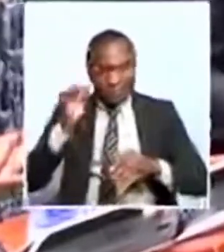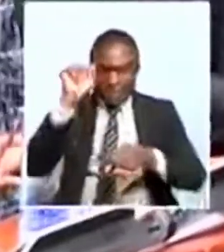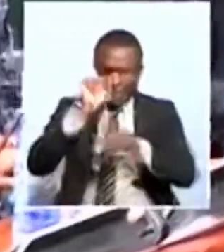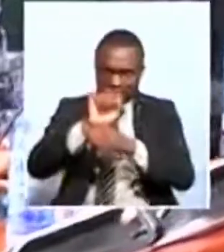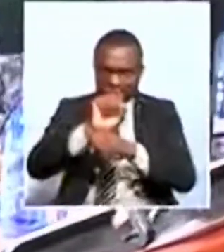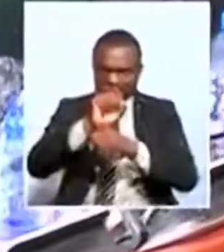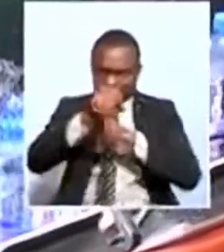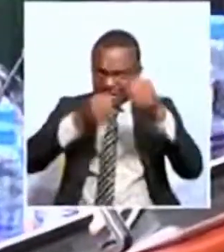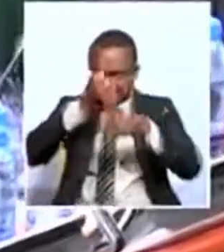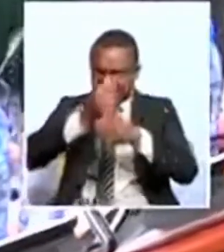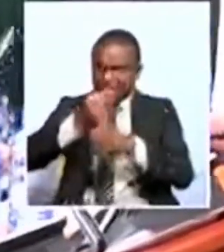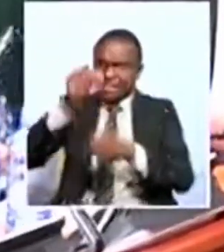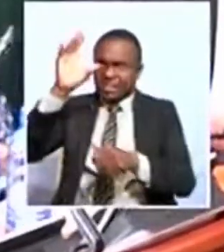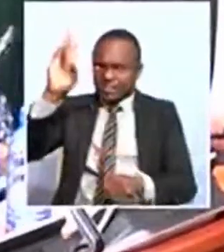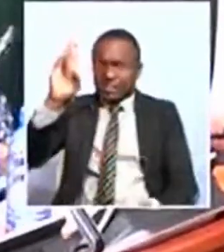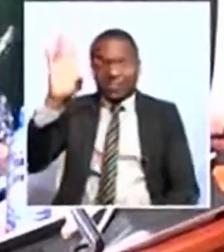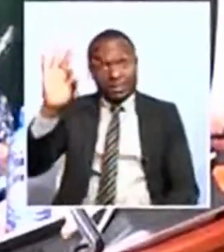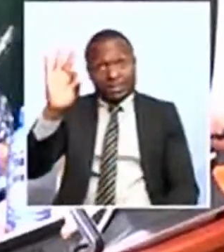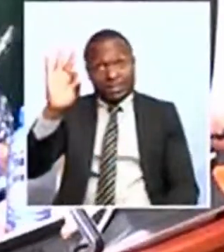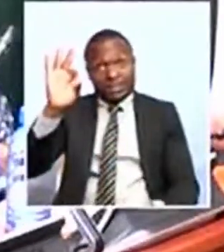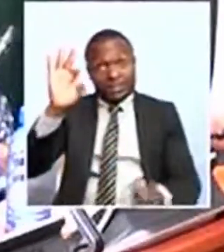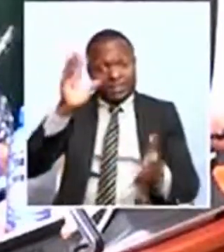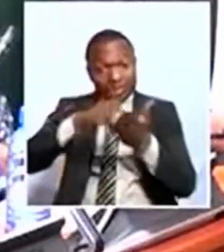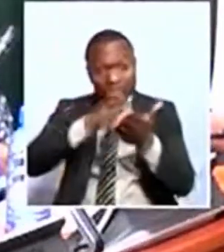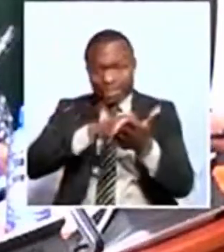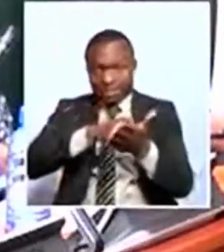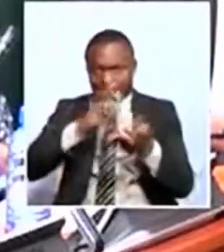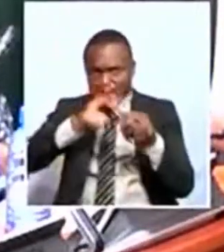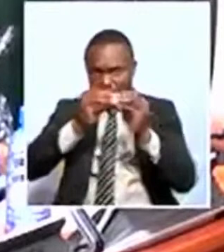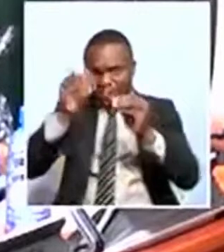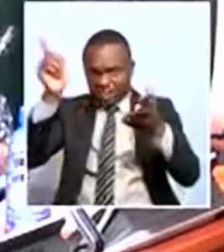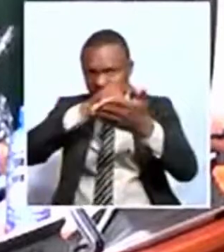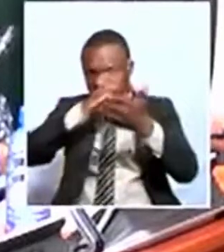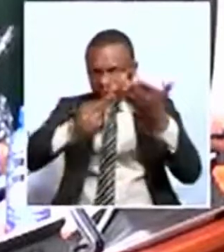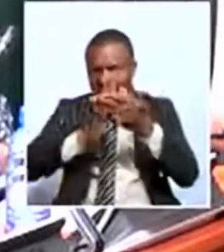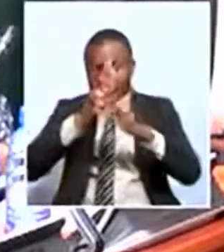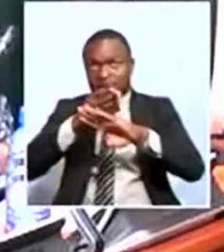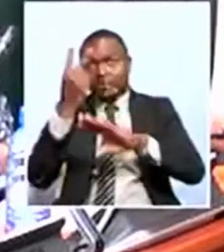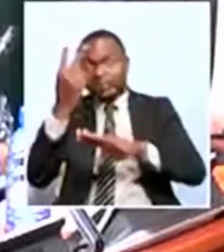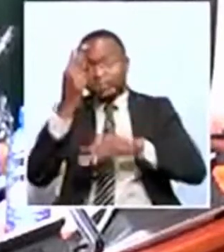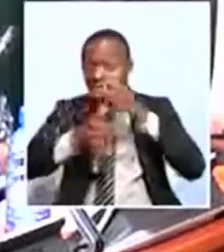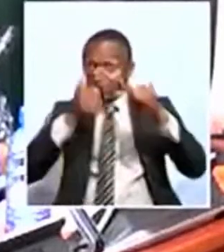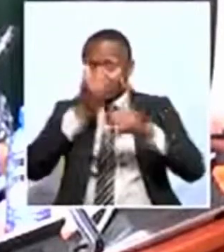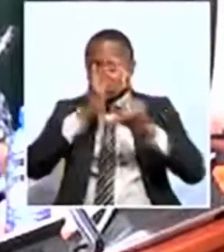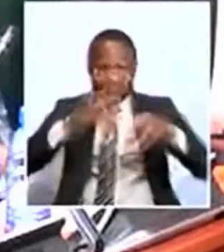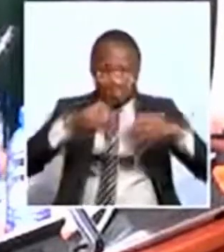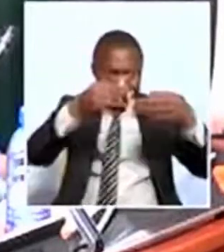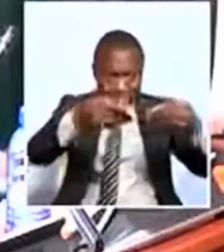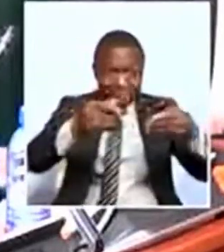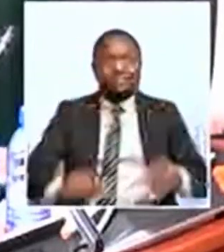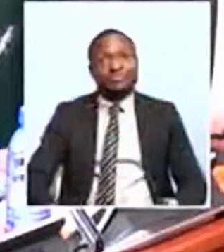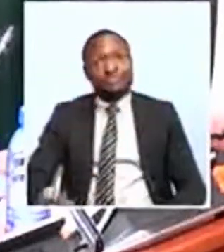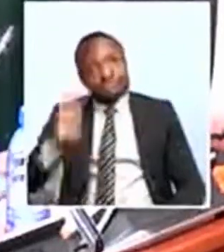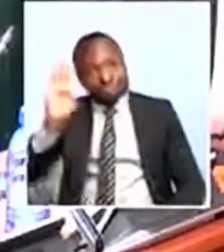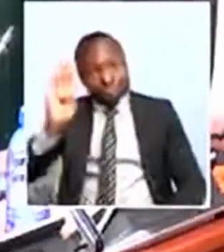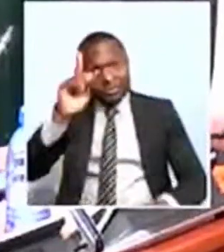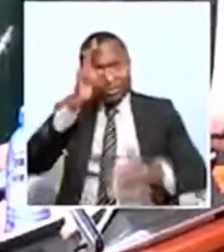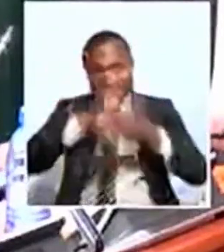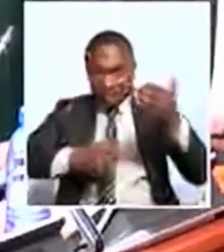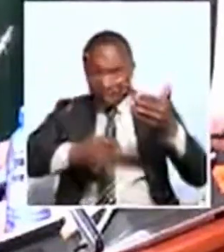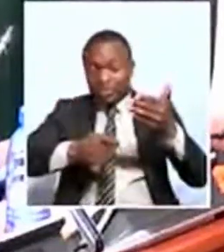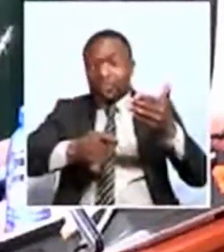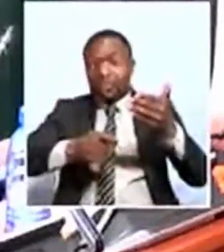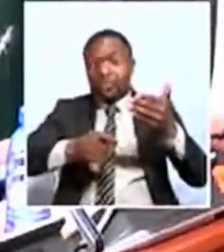and 9 examination numbers expire after 2 years of issuance. B, what the positive